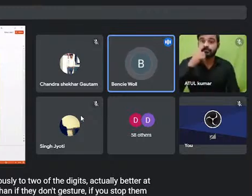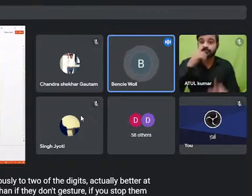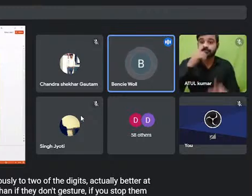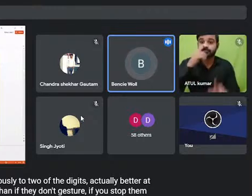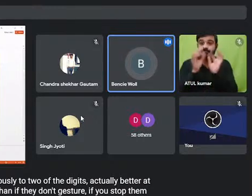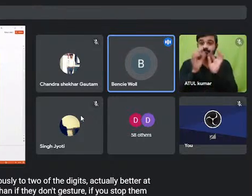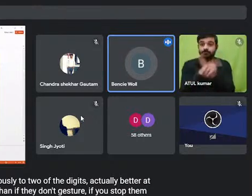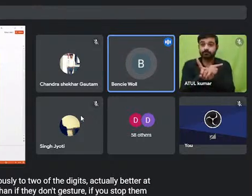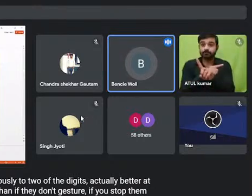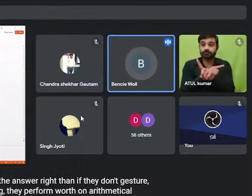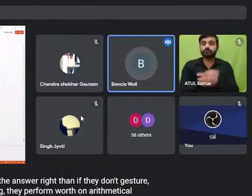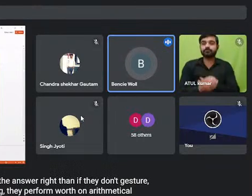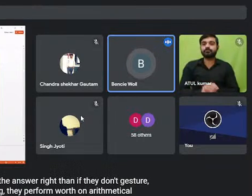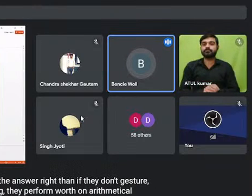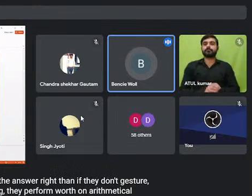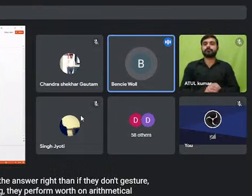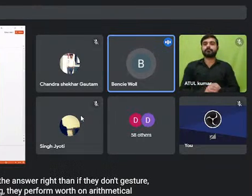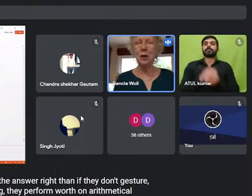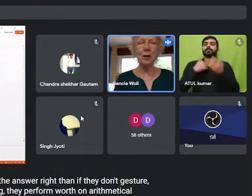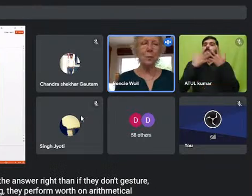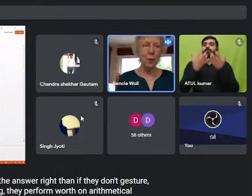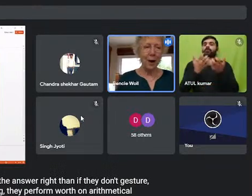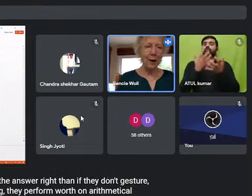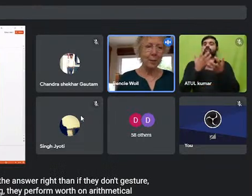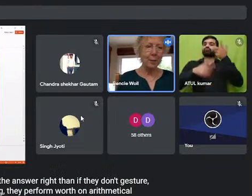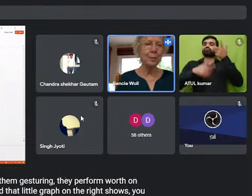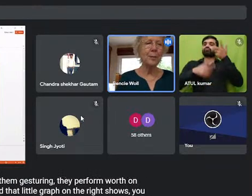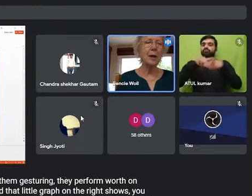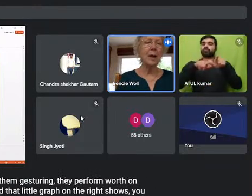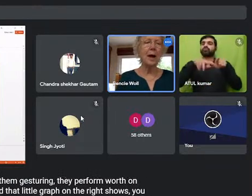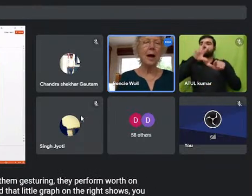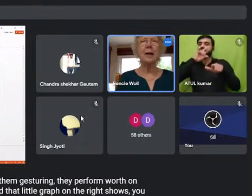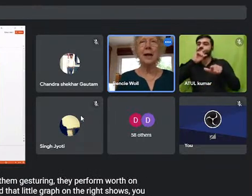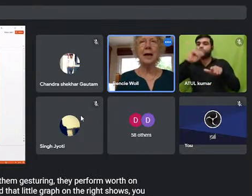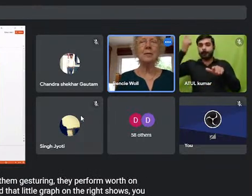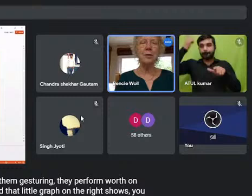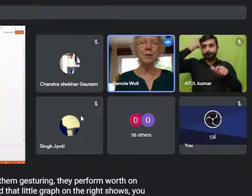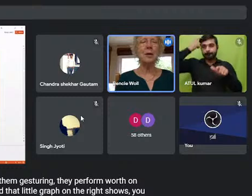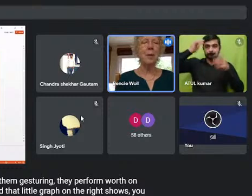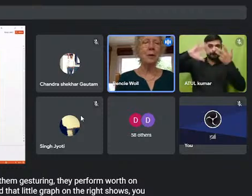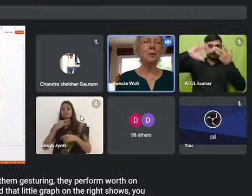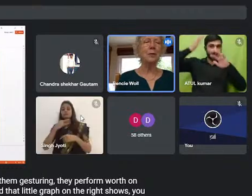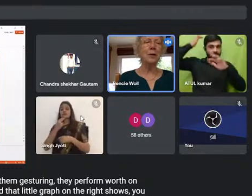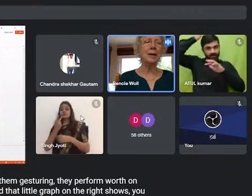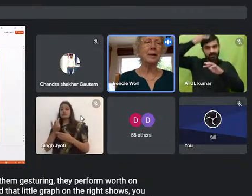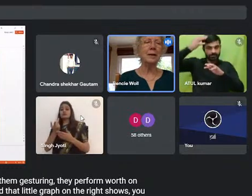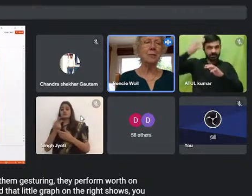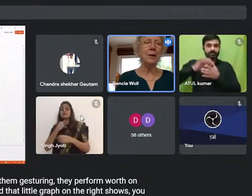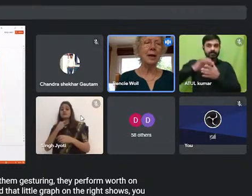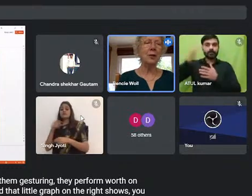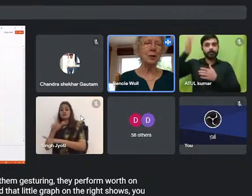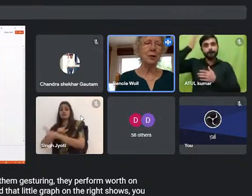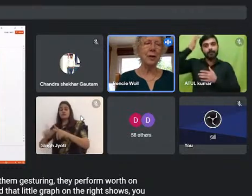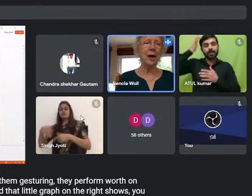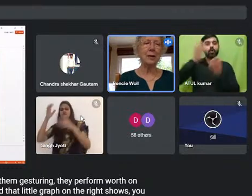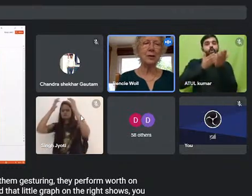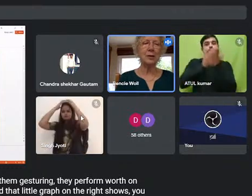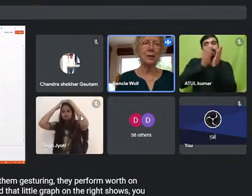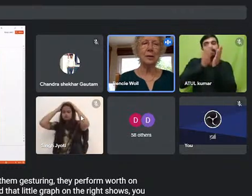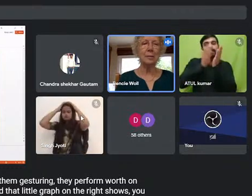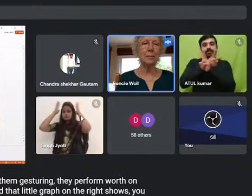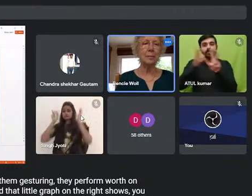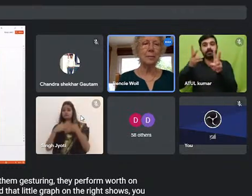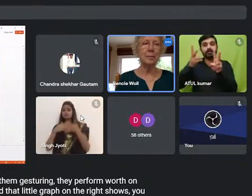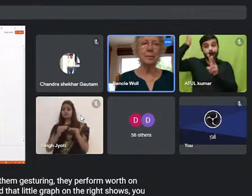Okay, I want to move now to talk about sign language, spoken language, and the brain. And again, to think about modality in relation